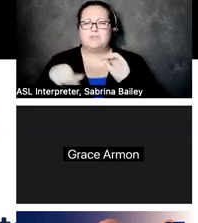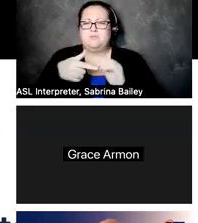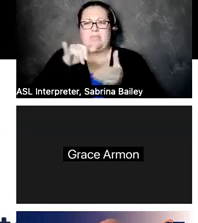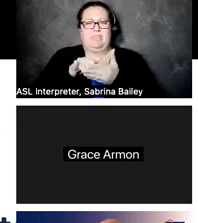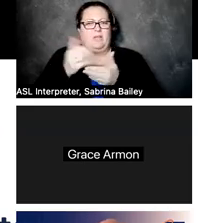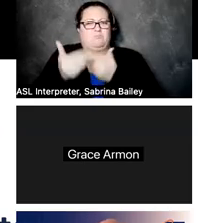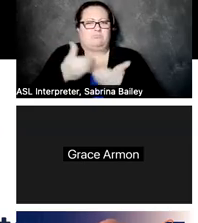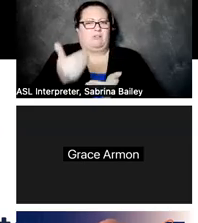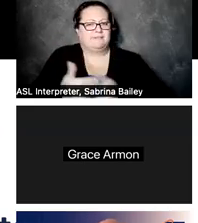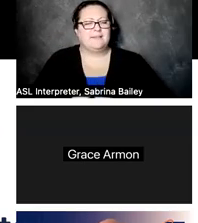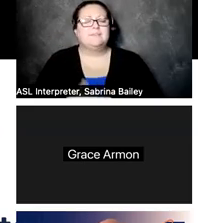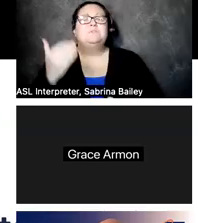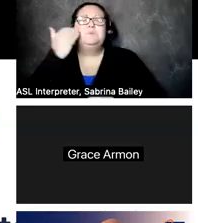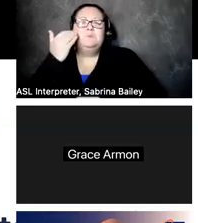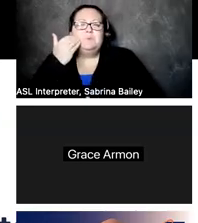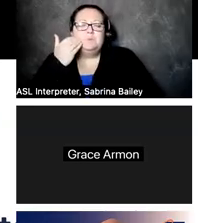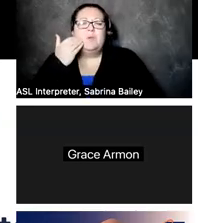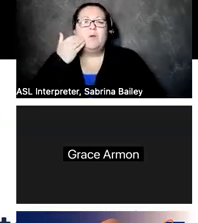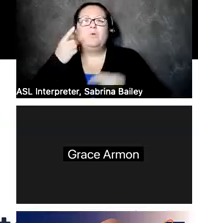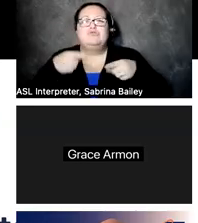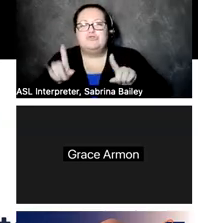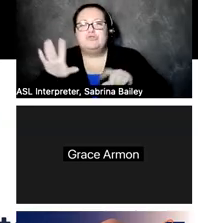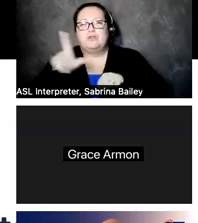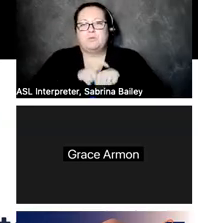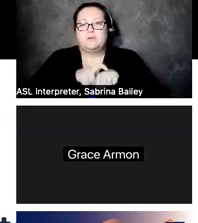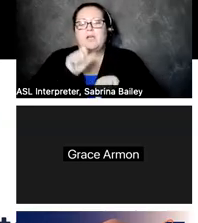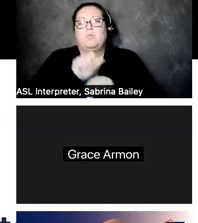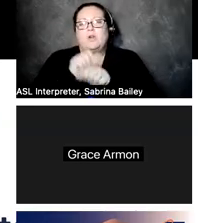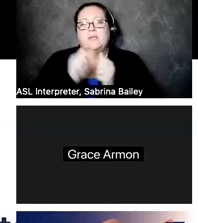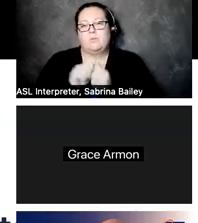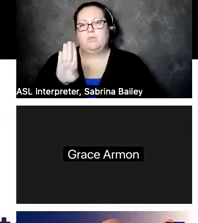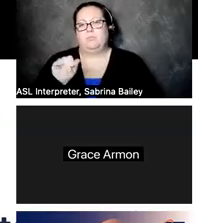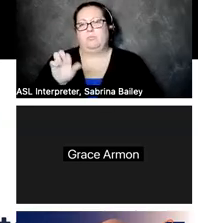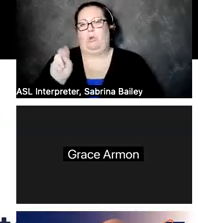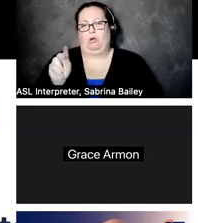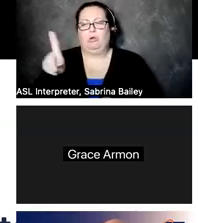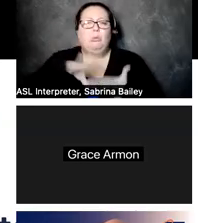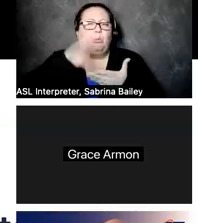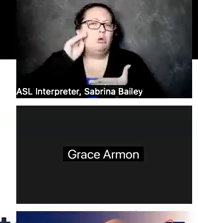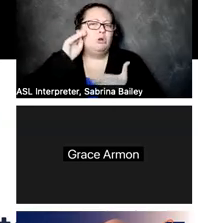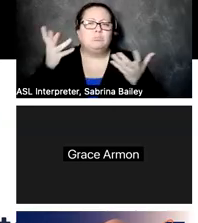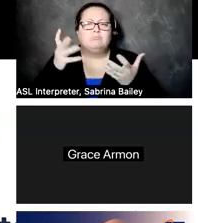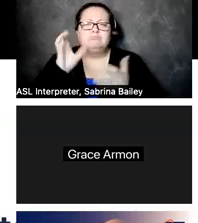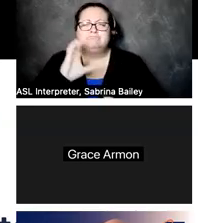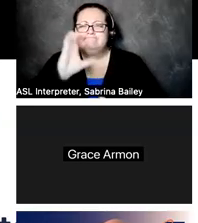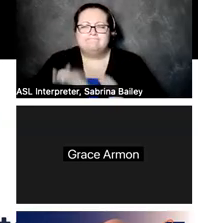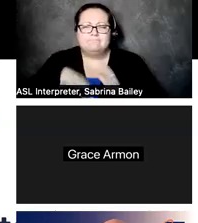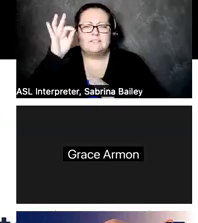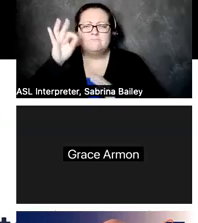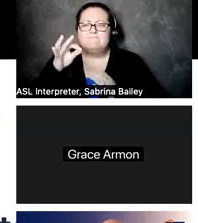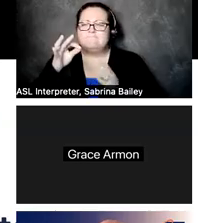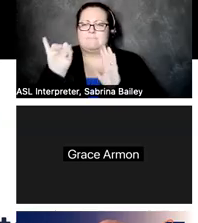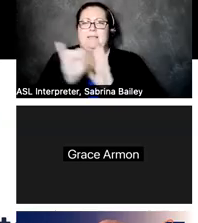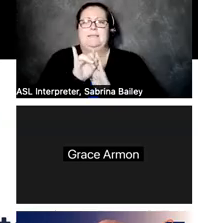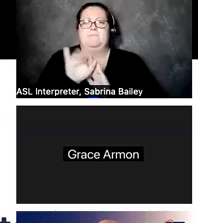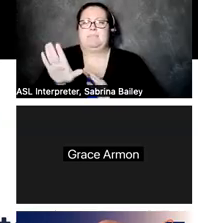Through your time working with Barton, what did you learn in the discovery process that assisted you with identifying this